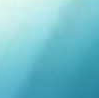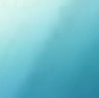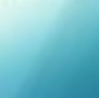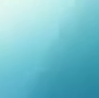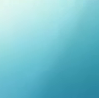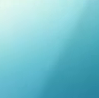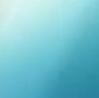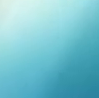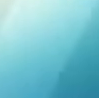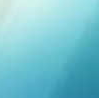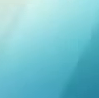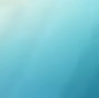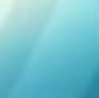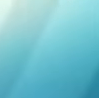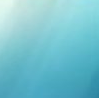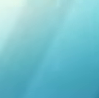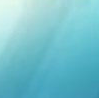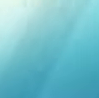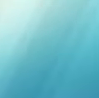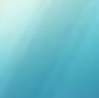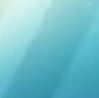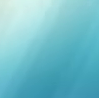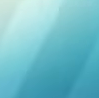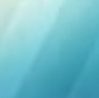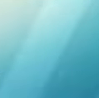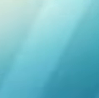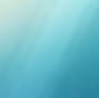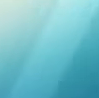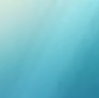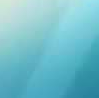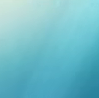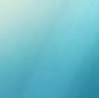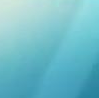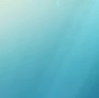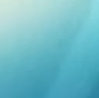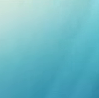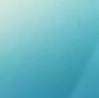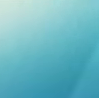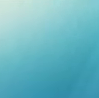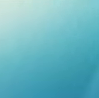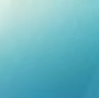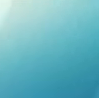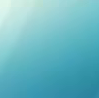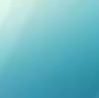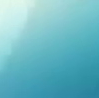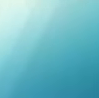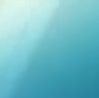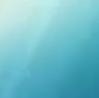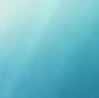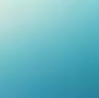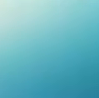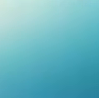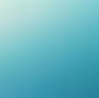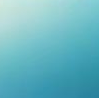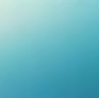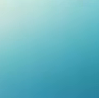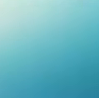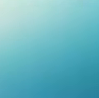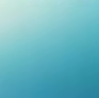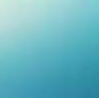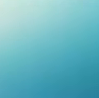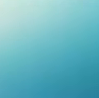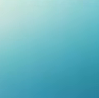the nurses and medical staff there. He also inspected the use of the UV sterilizer